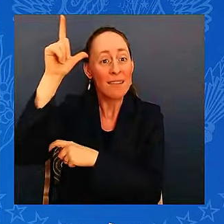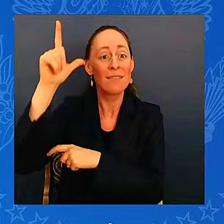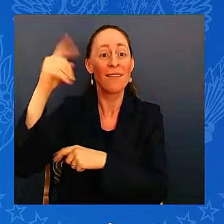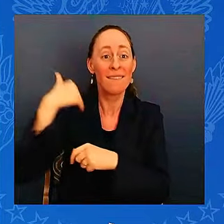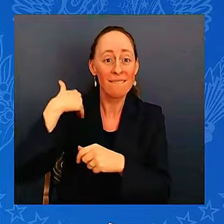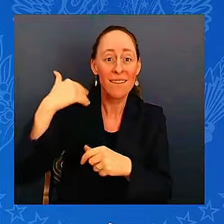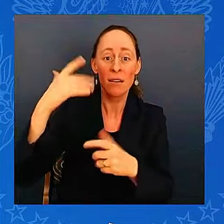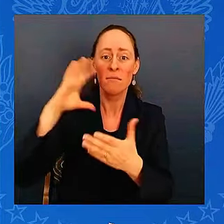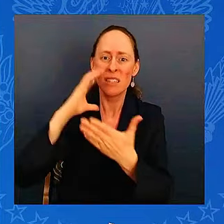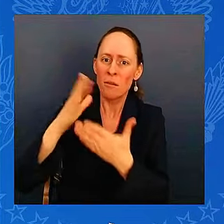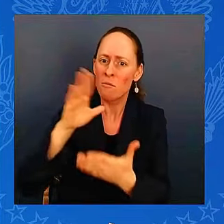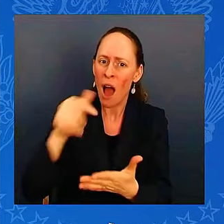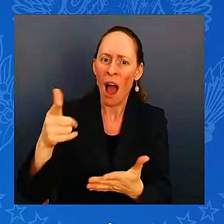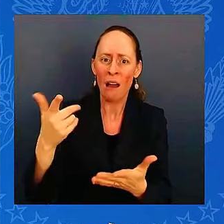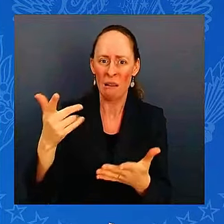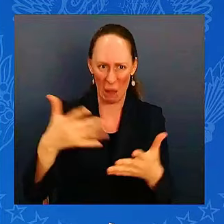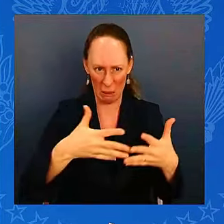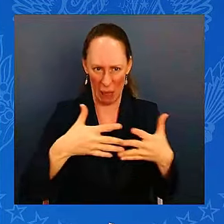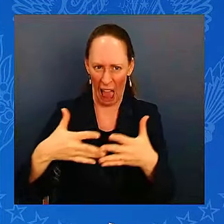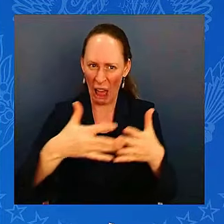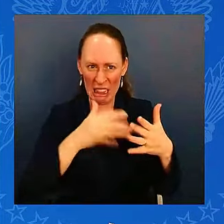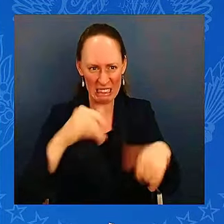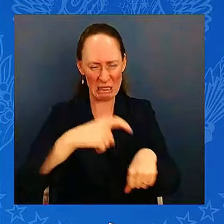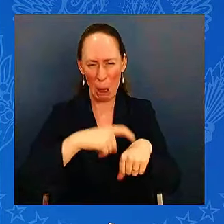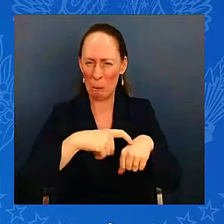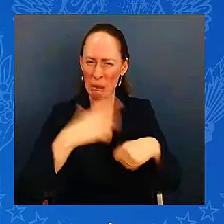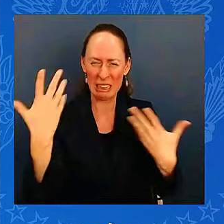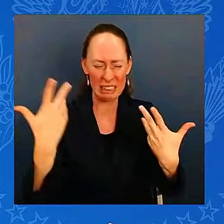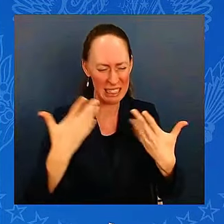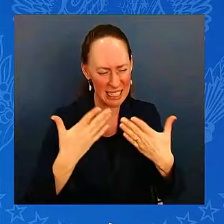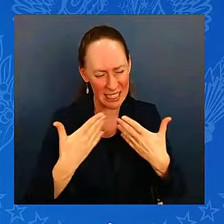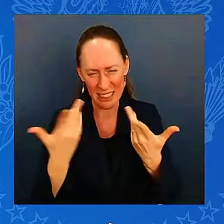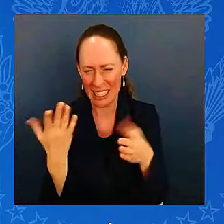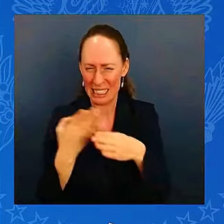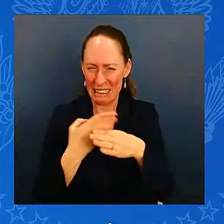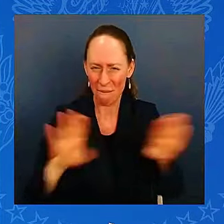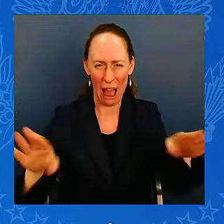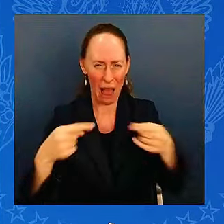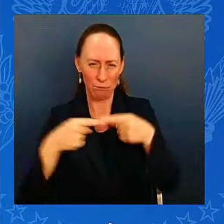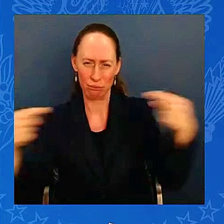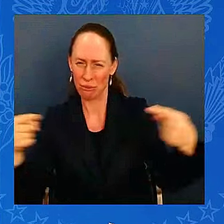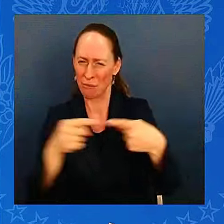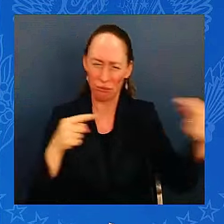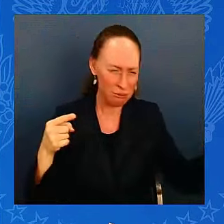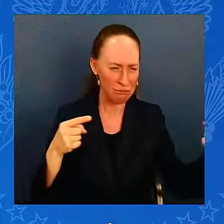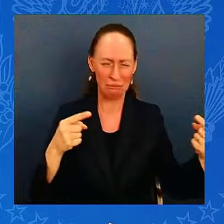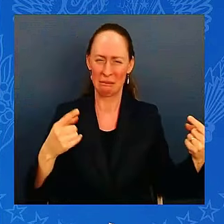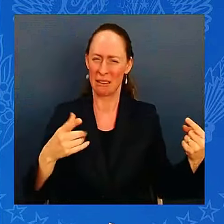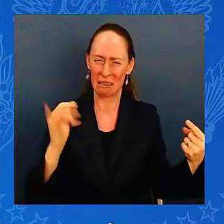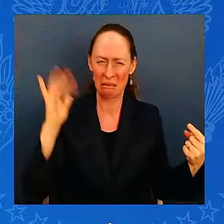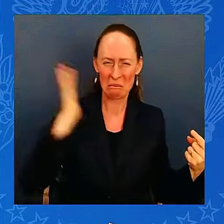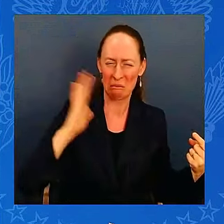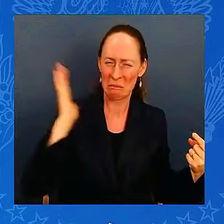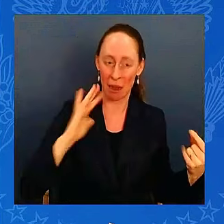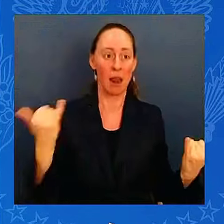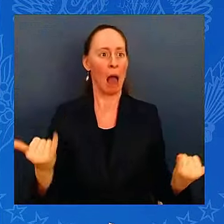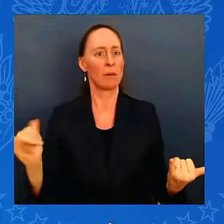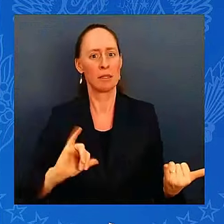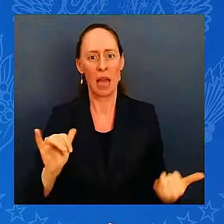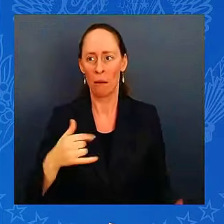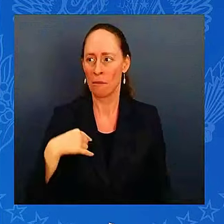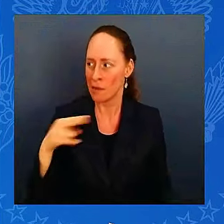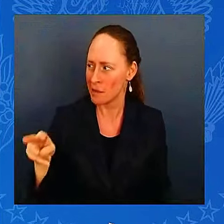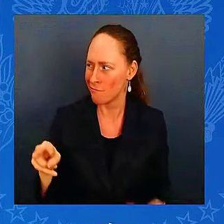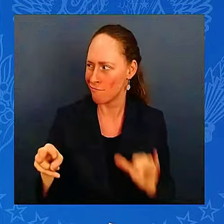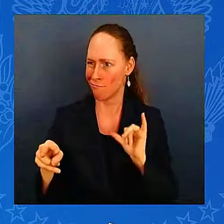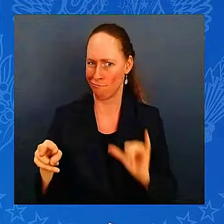since the Civil War. I said, I'm the hell out of here. Anyway. But look, a lot's changed. A lot's